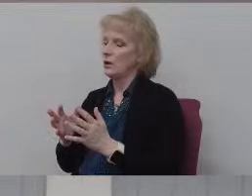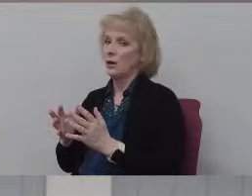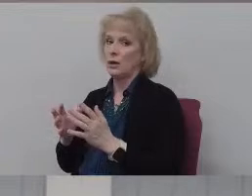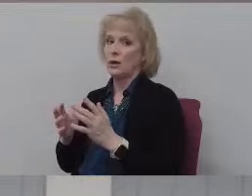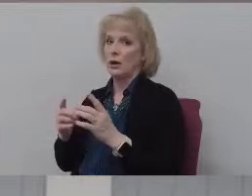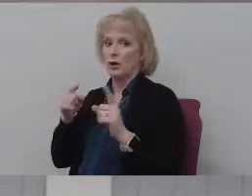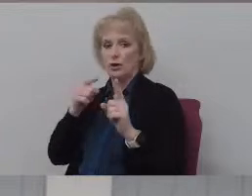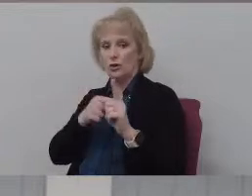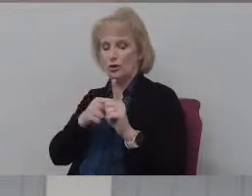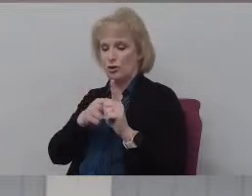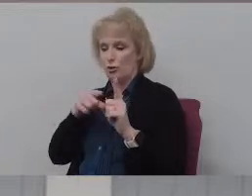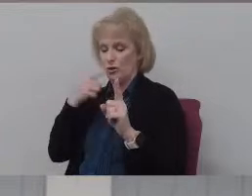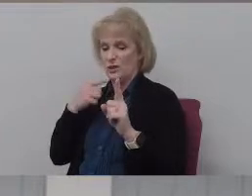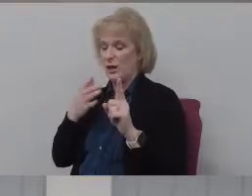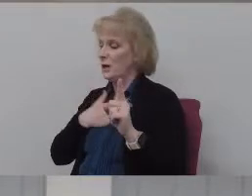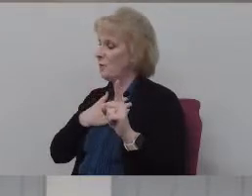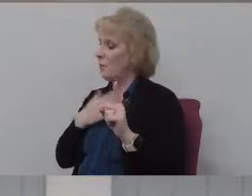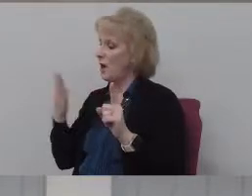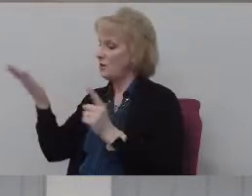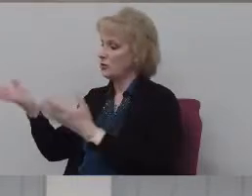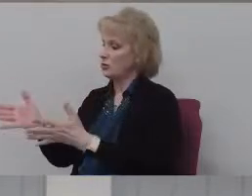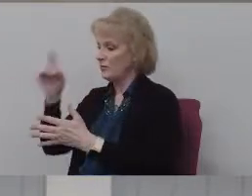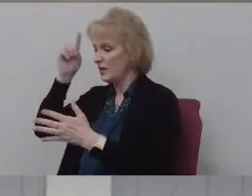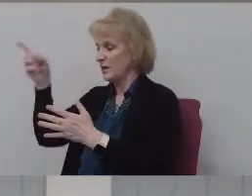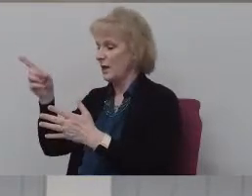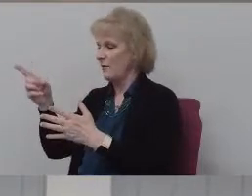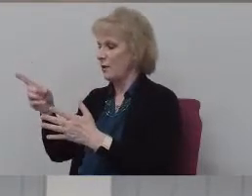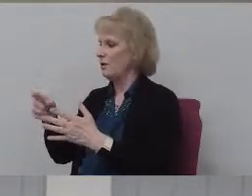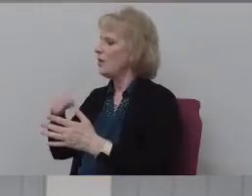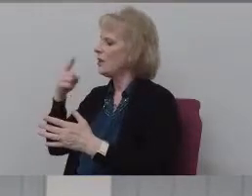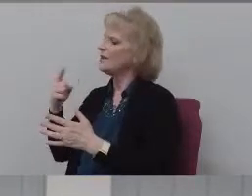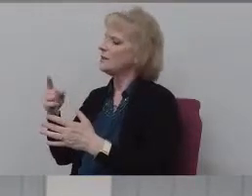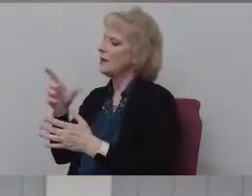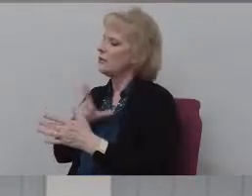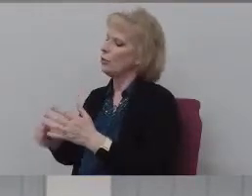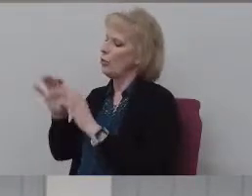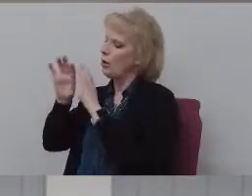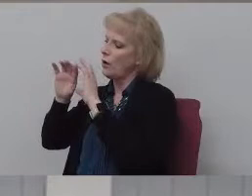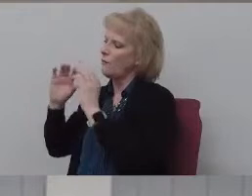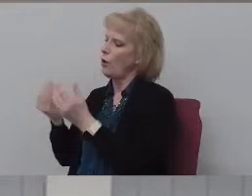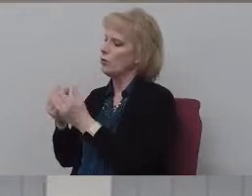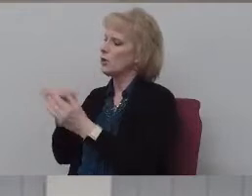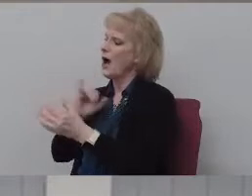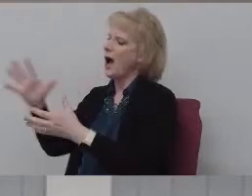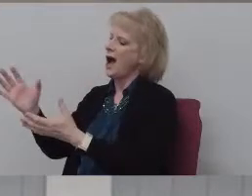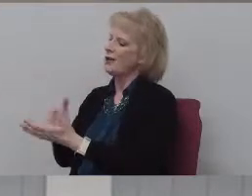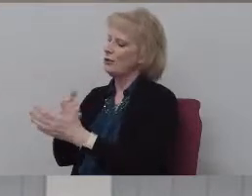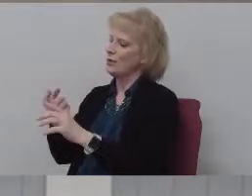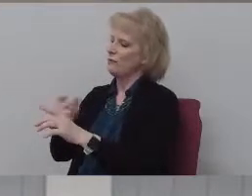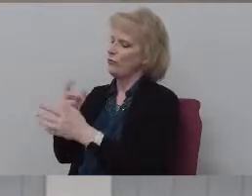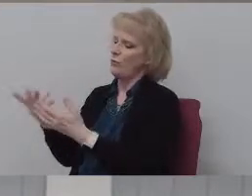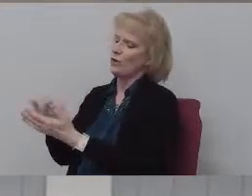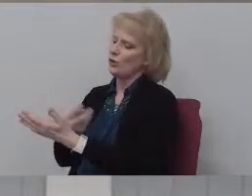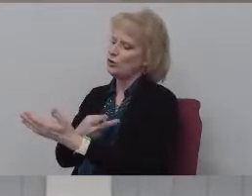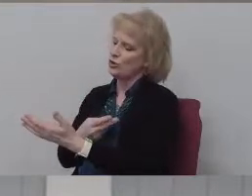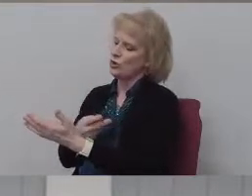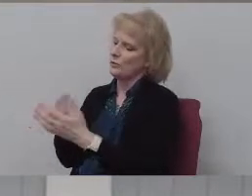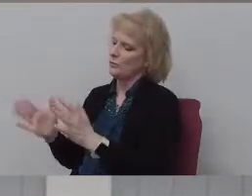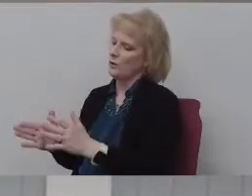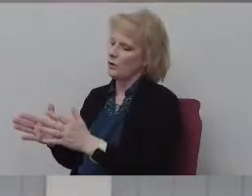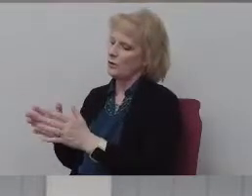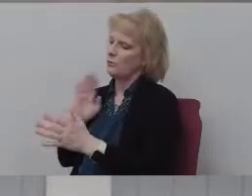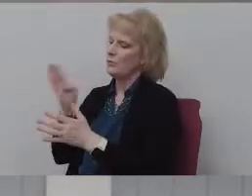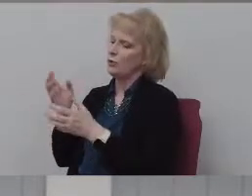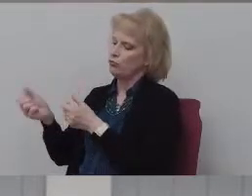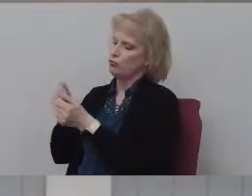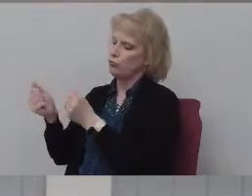shalt thou say unto my servant David, Thus saith the Lord of hosts, I took thee from the sheepcote and from following the sheep to be ruler